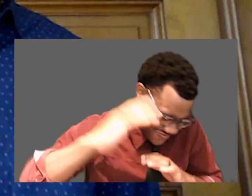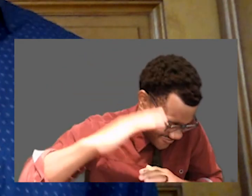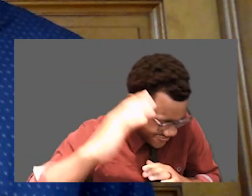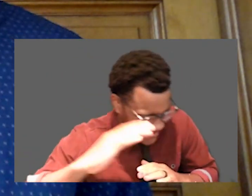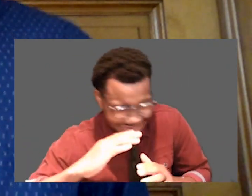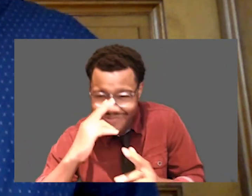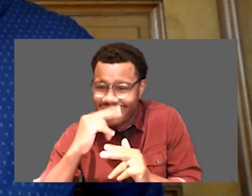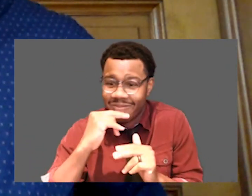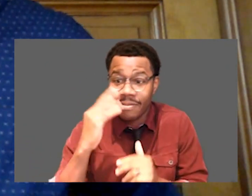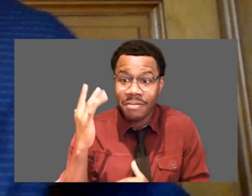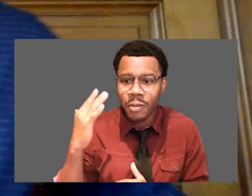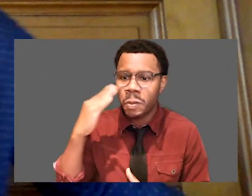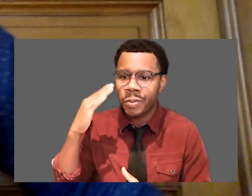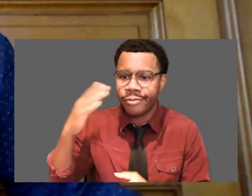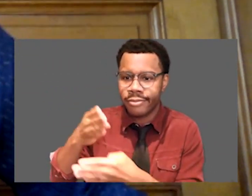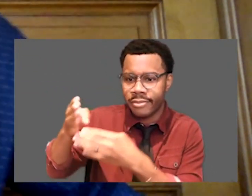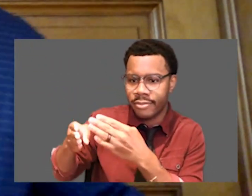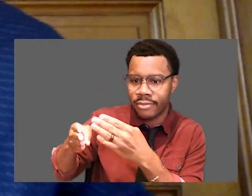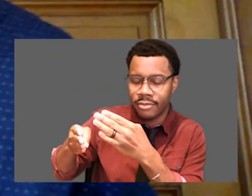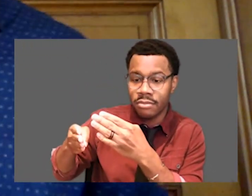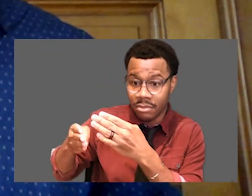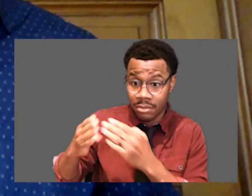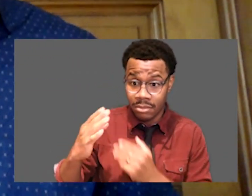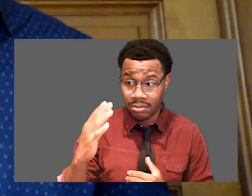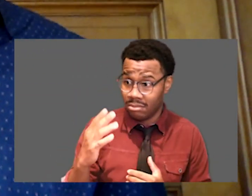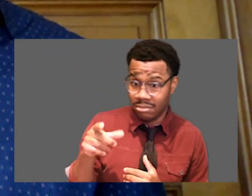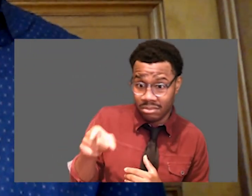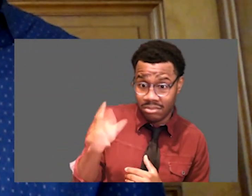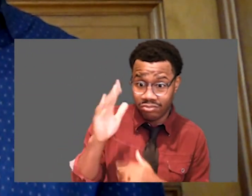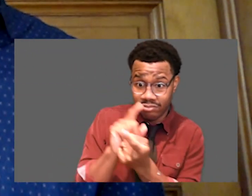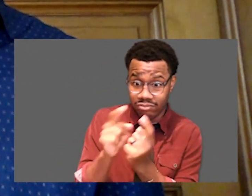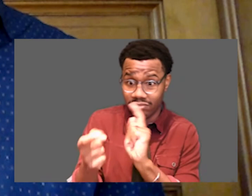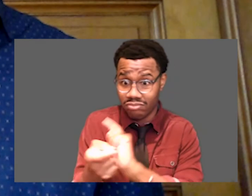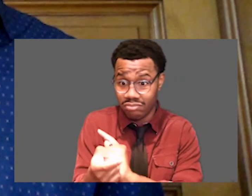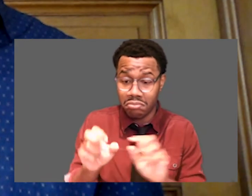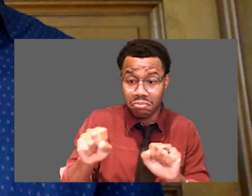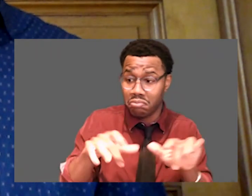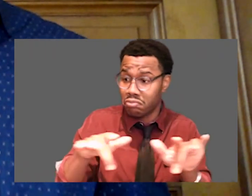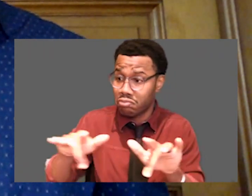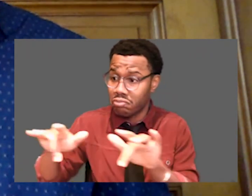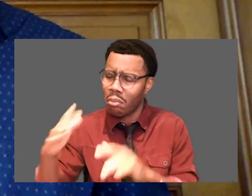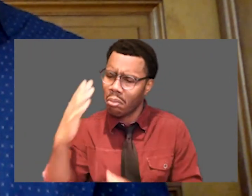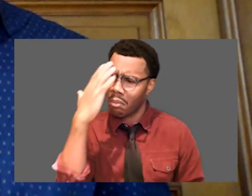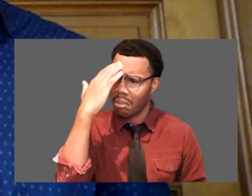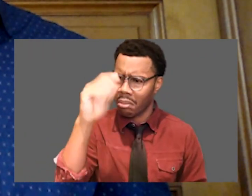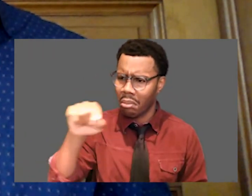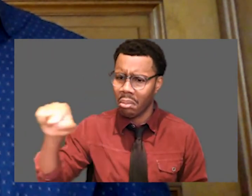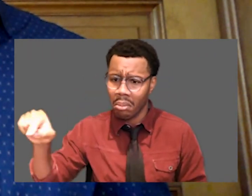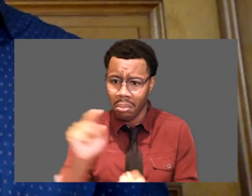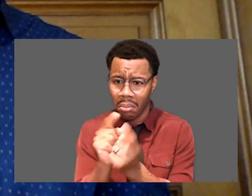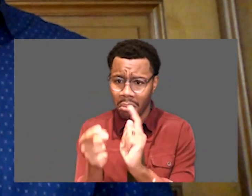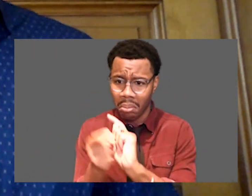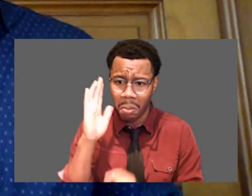the ending. No, nothing will ever change just because we can fast forward to the parts familiar to our